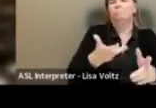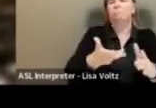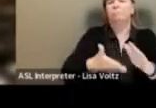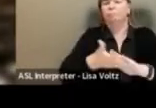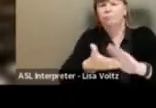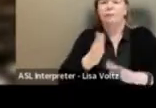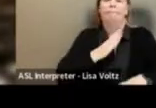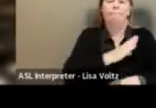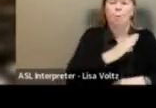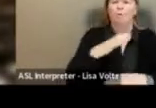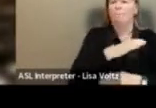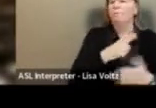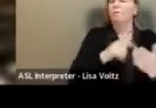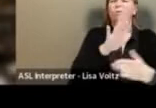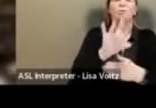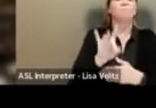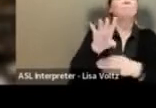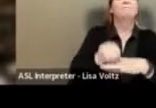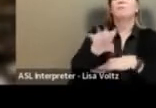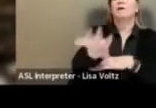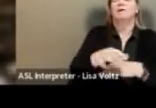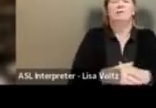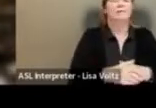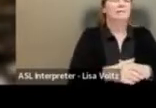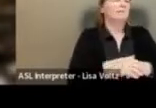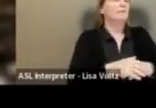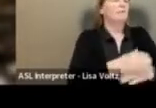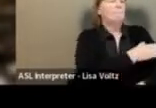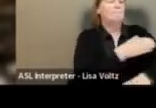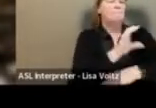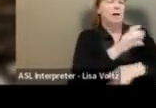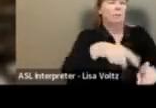boards and committees, what would it be? Empower your members.